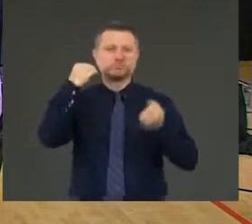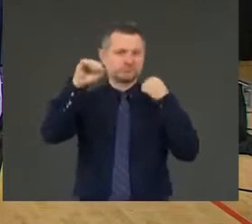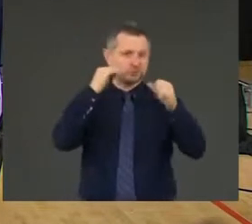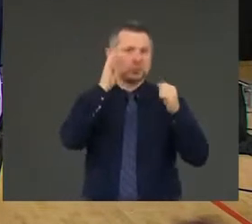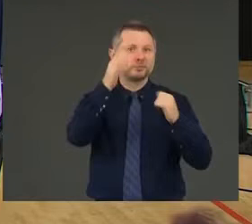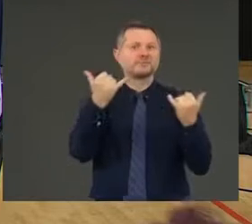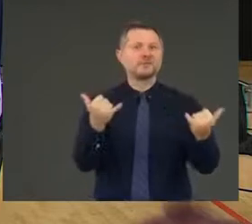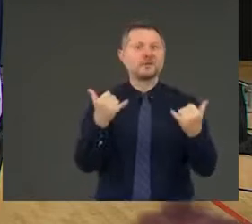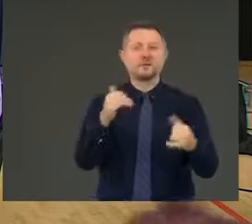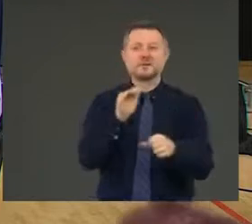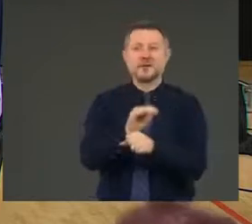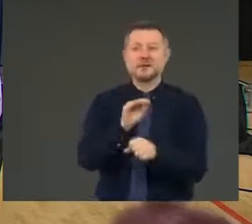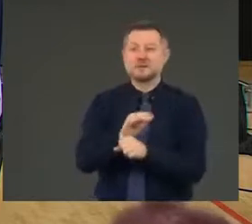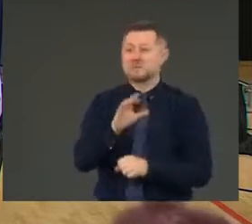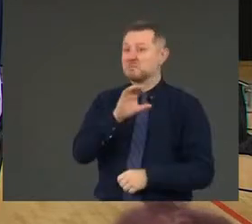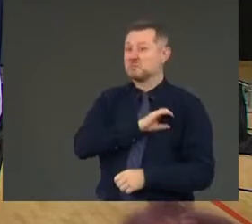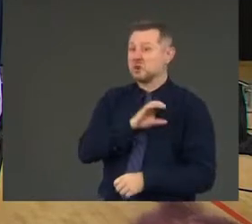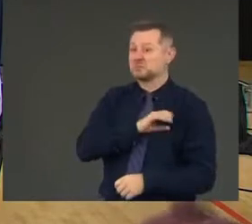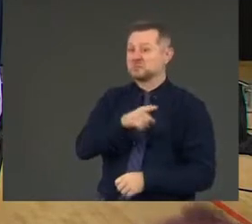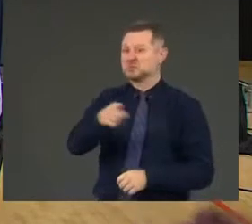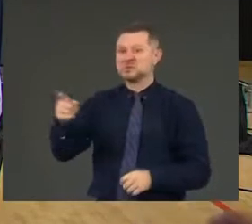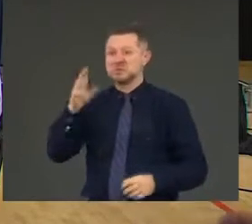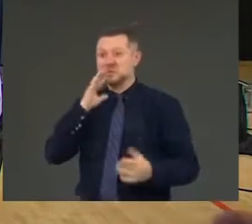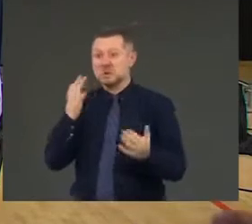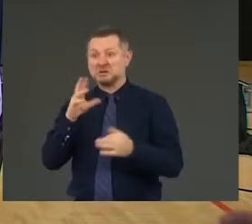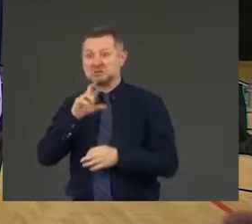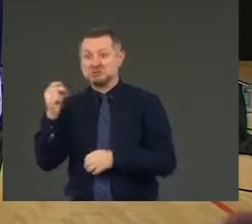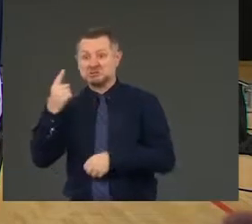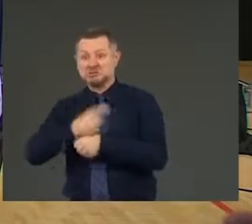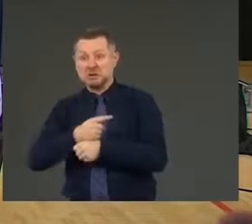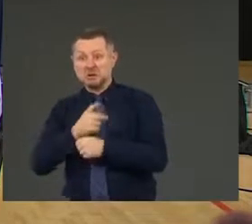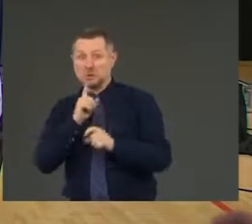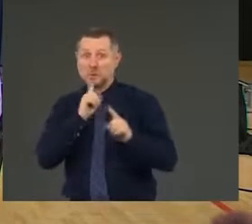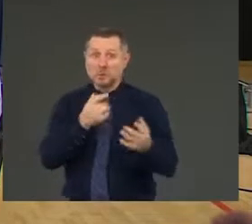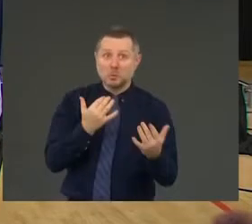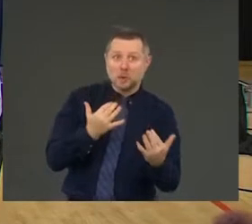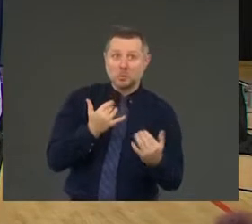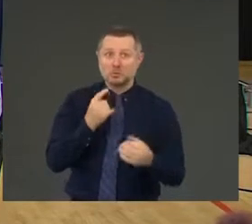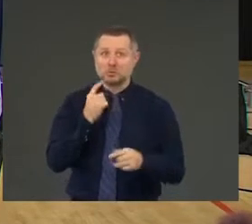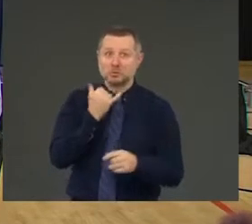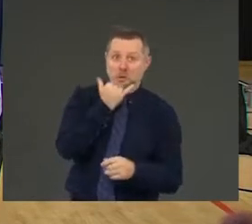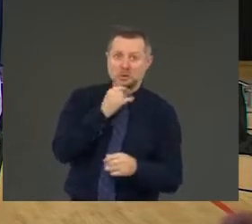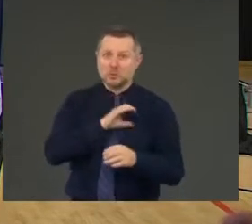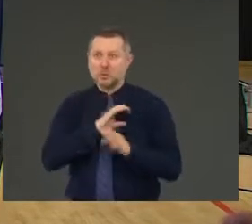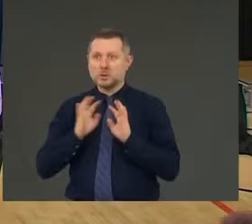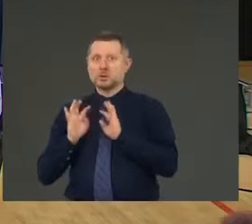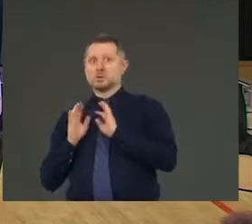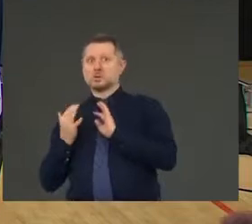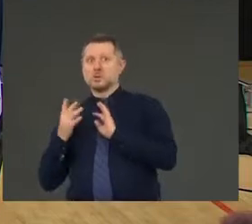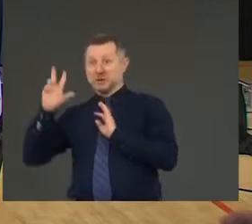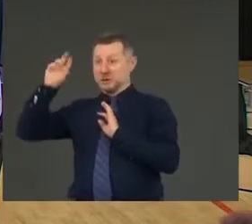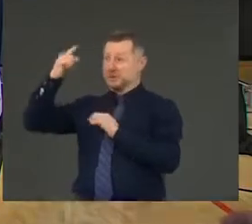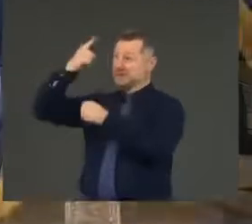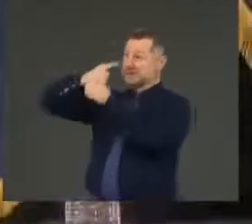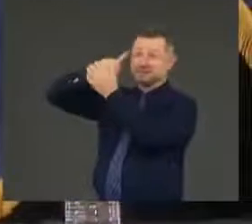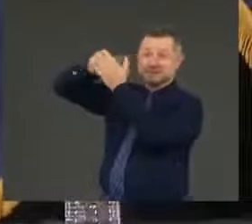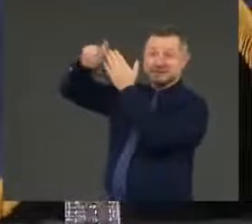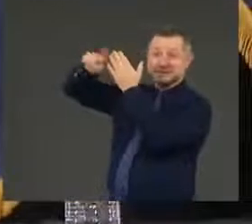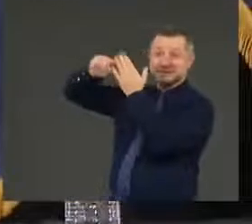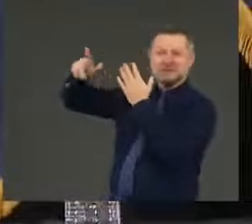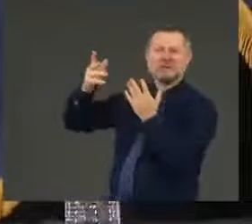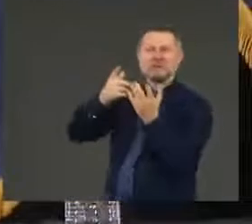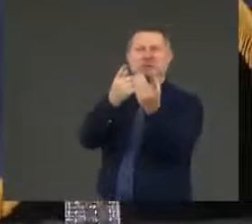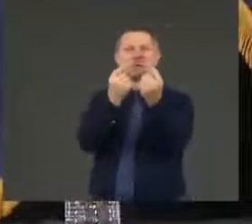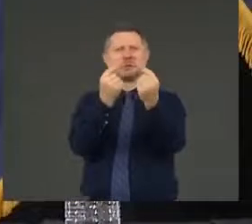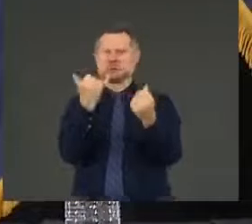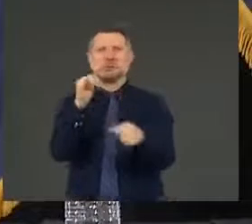days on how they should respond. Protesters aren't going to wait 30 days on how they should respond. What do you think needs to change so this doesn't happen again tonight? Well,